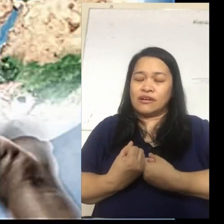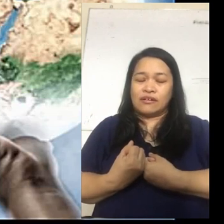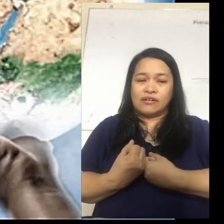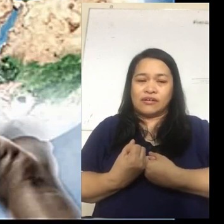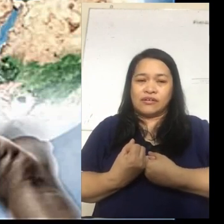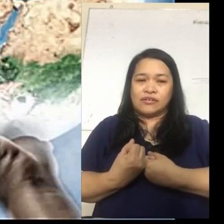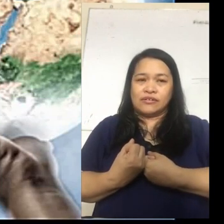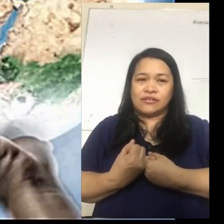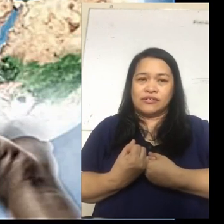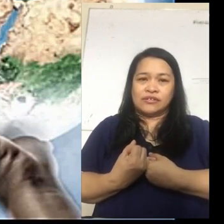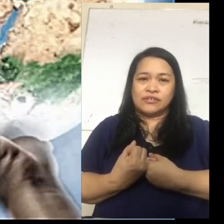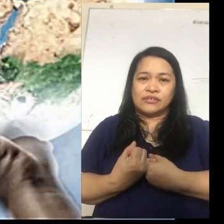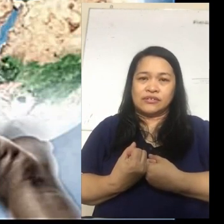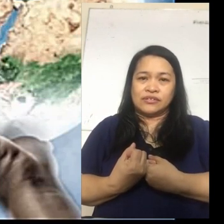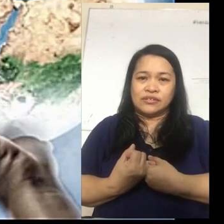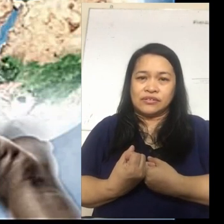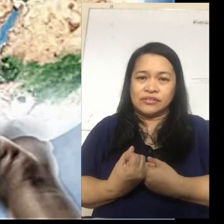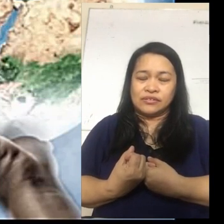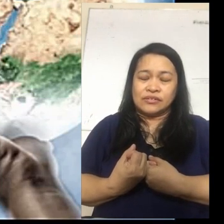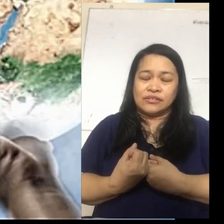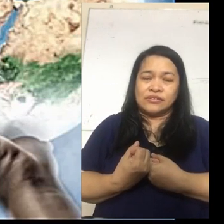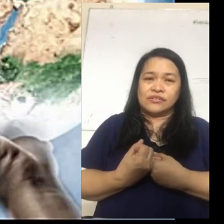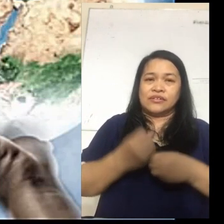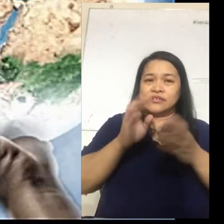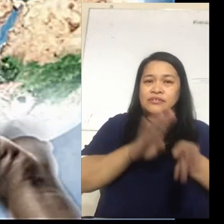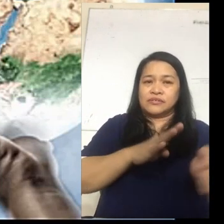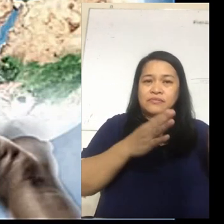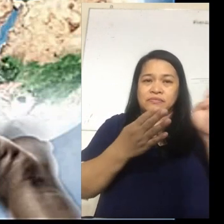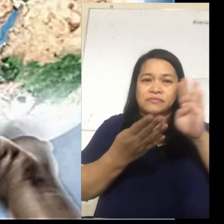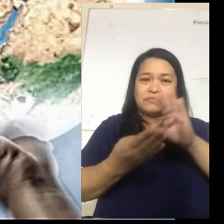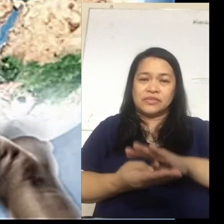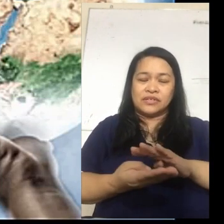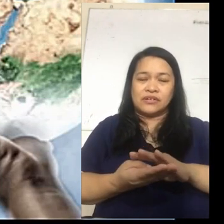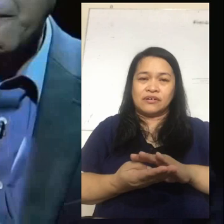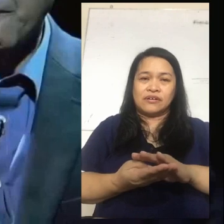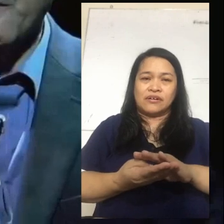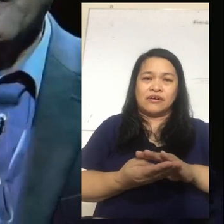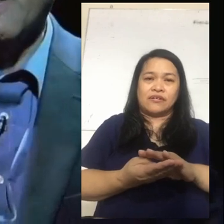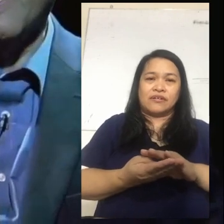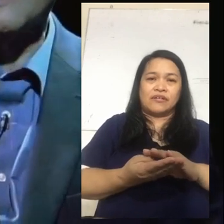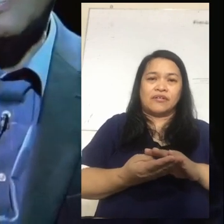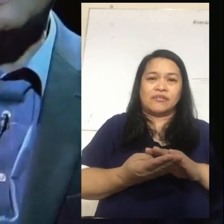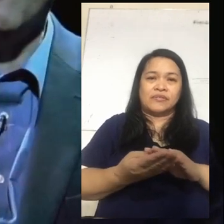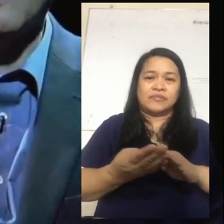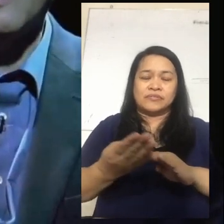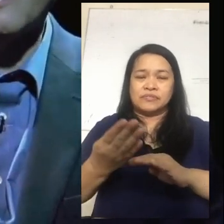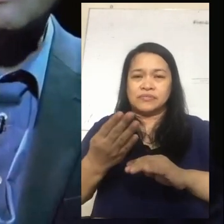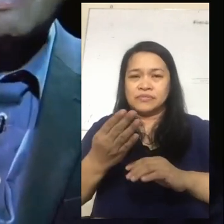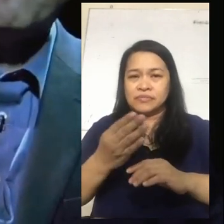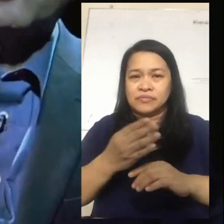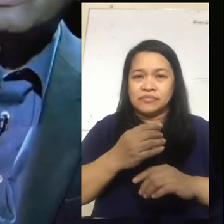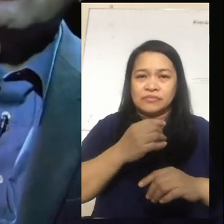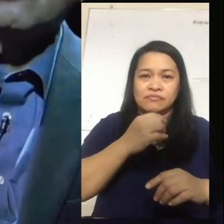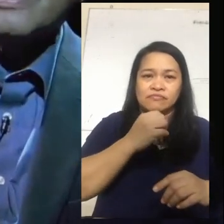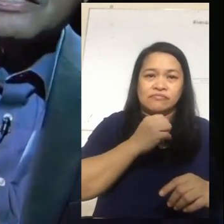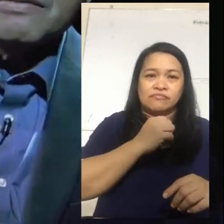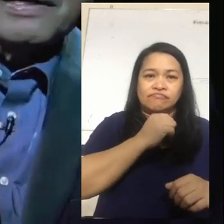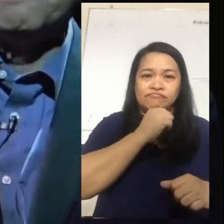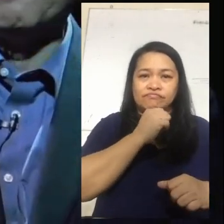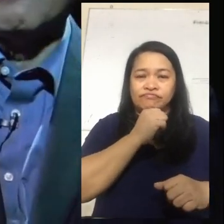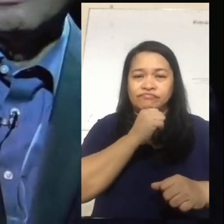in, choke the word and it becomes unfruitful. Ang isa sa mga examples sa